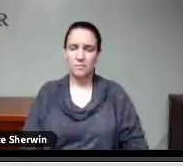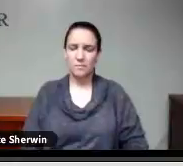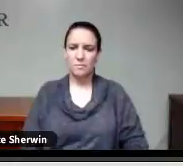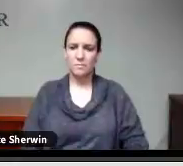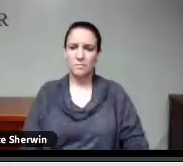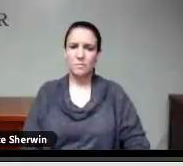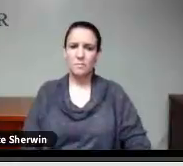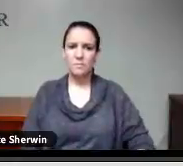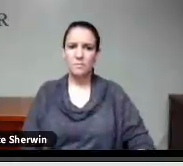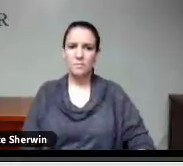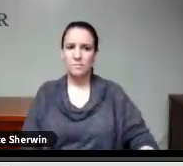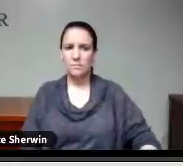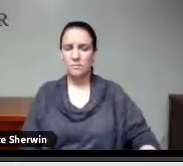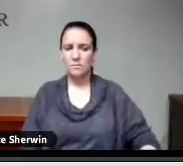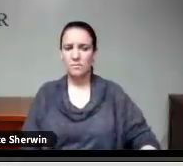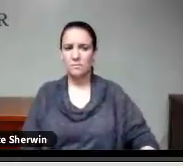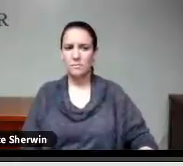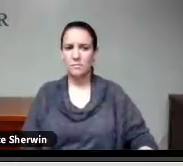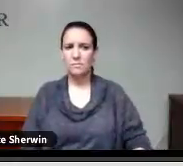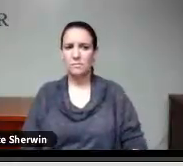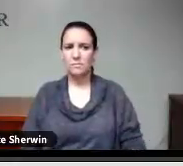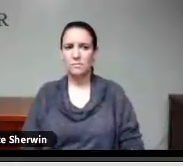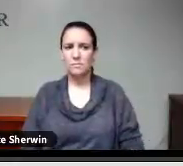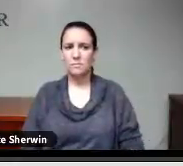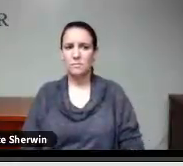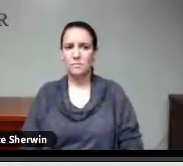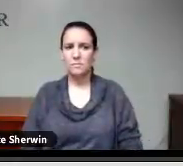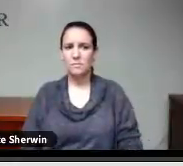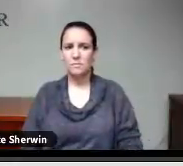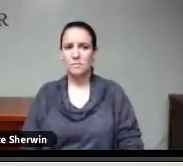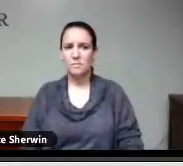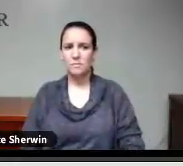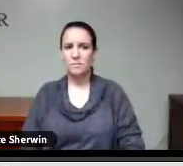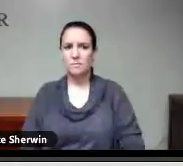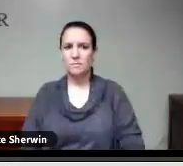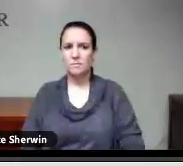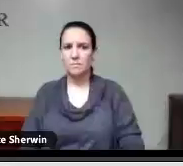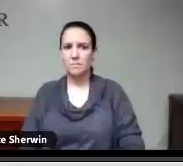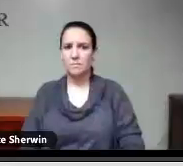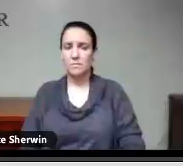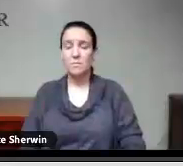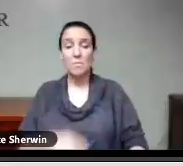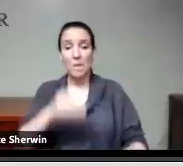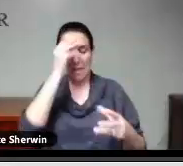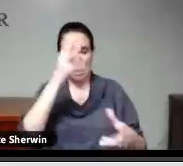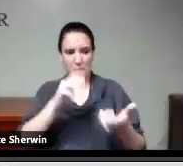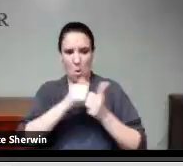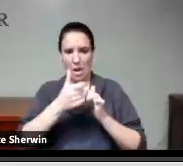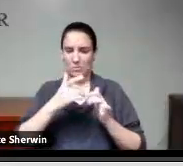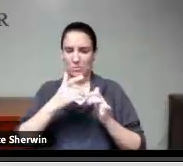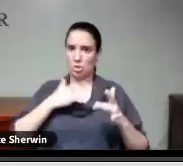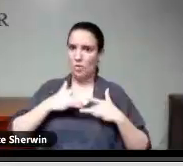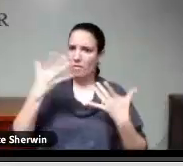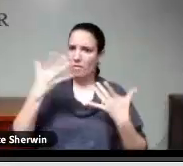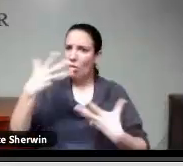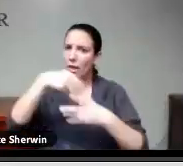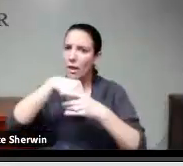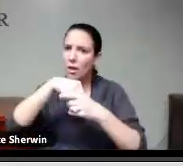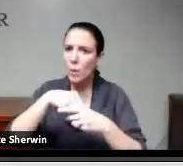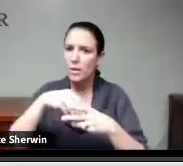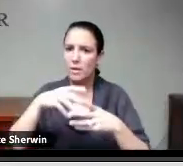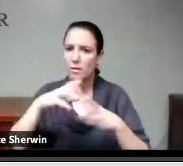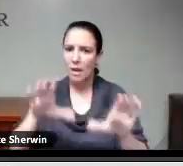future. Tell the designers how engaged participant felt by the training event. Of course, you